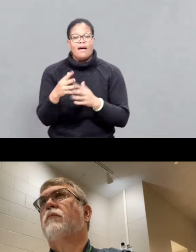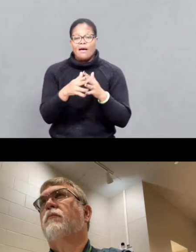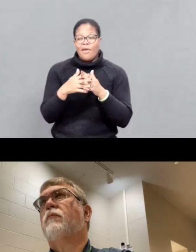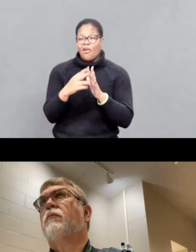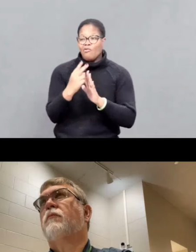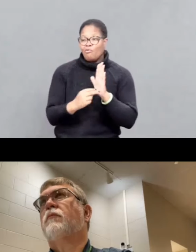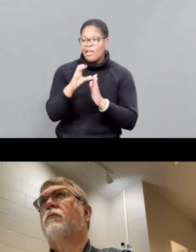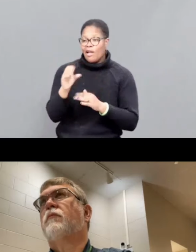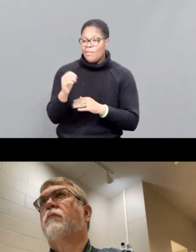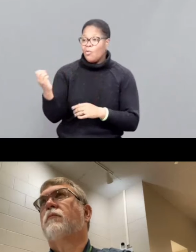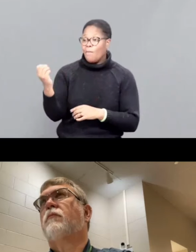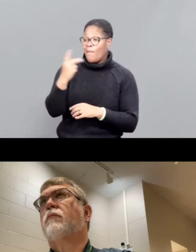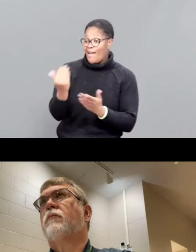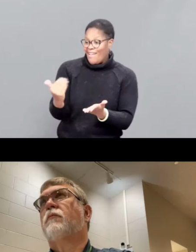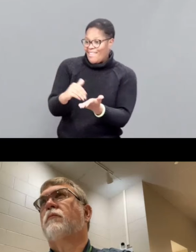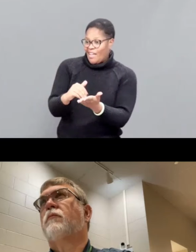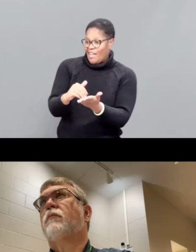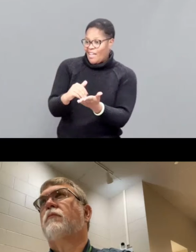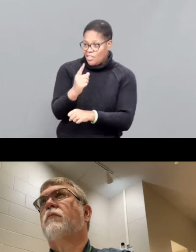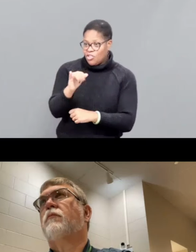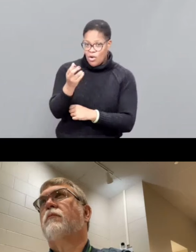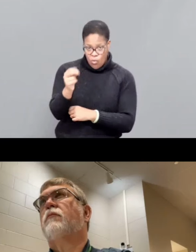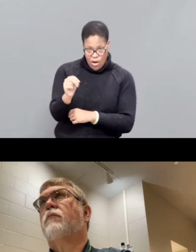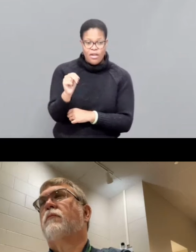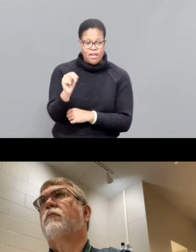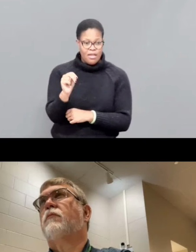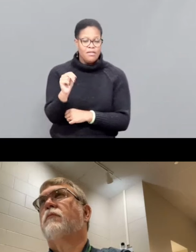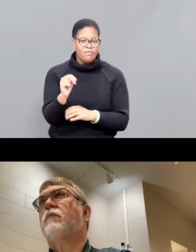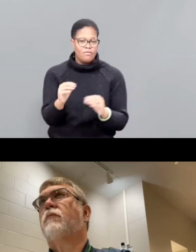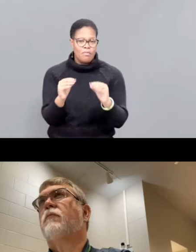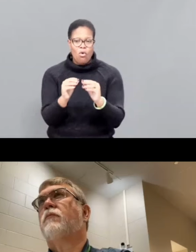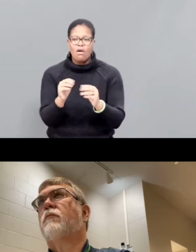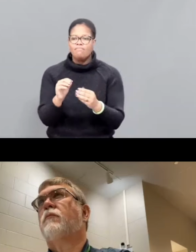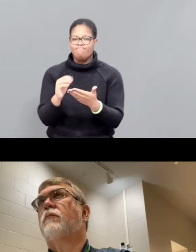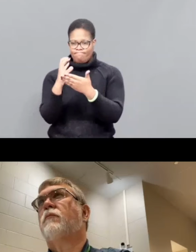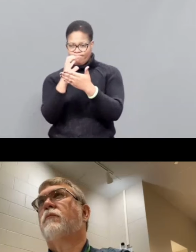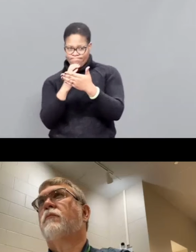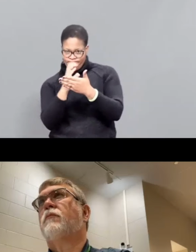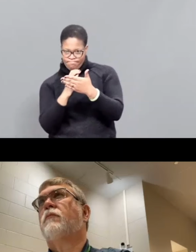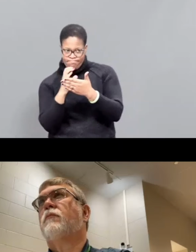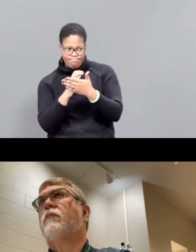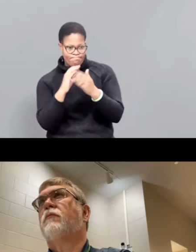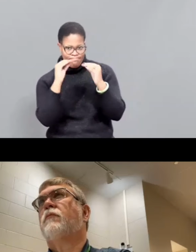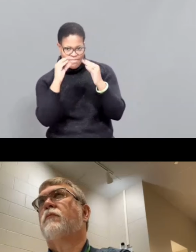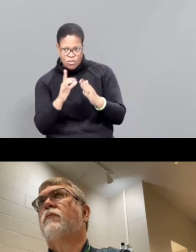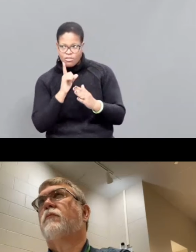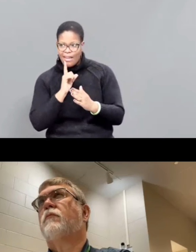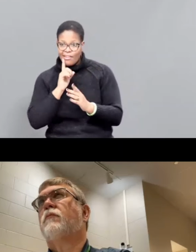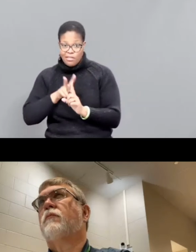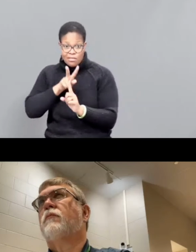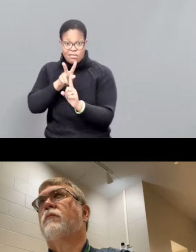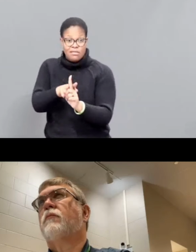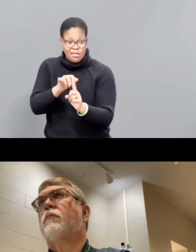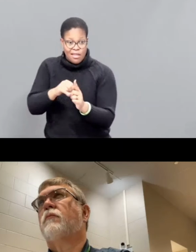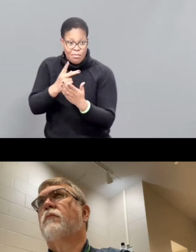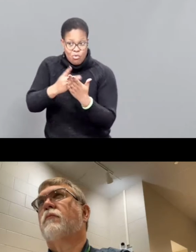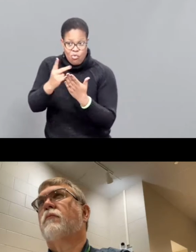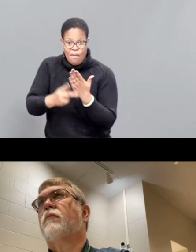in January and do some observations of our teachers actually implementing